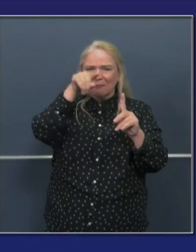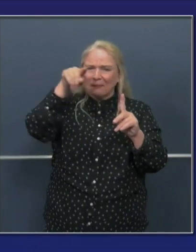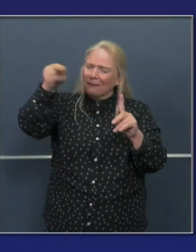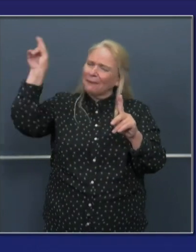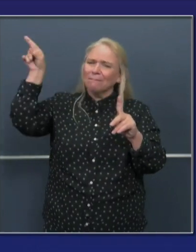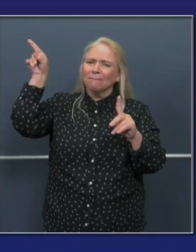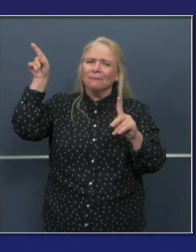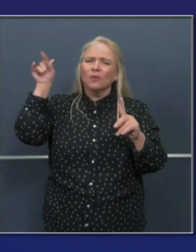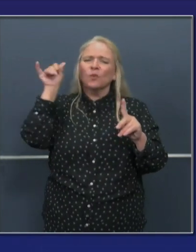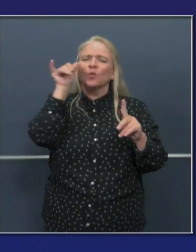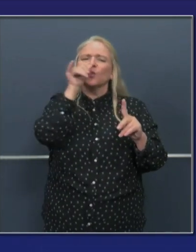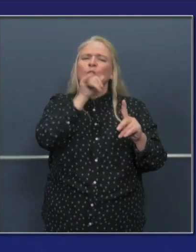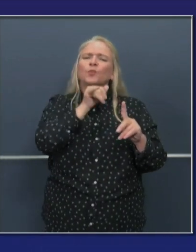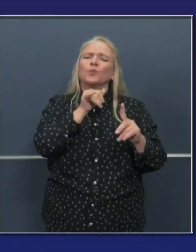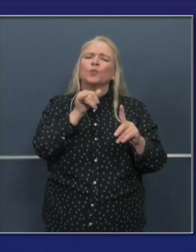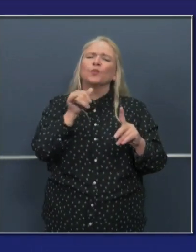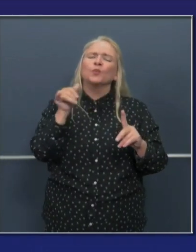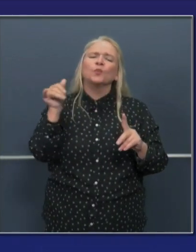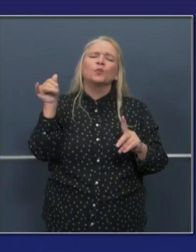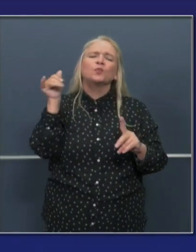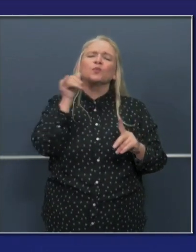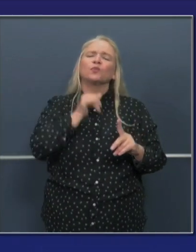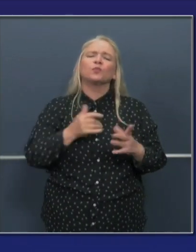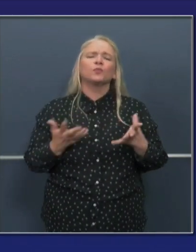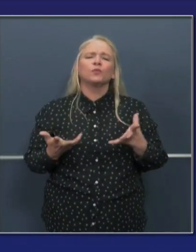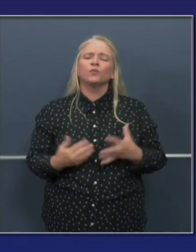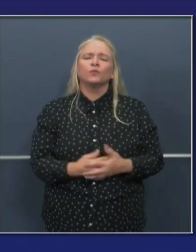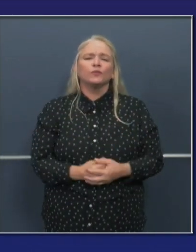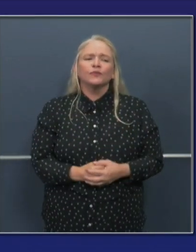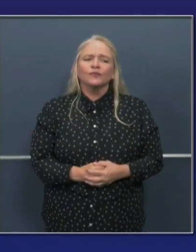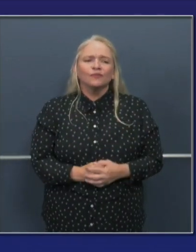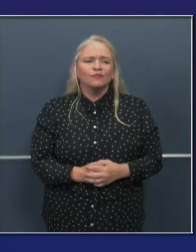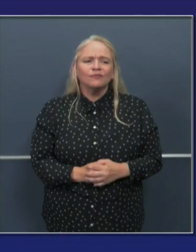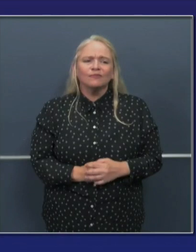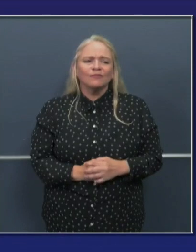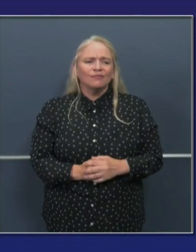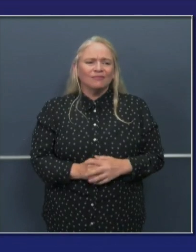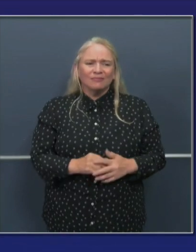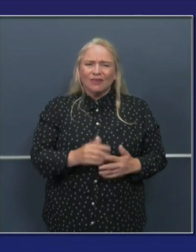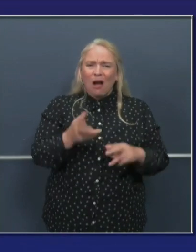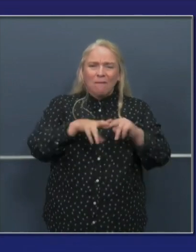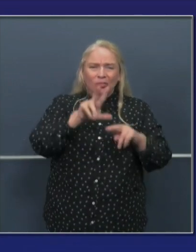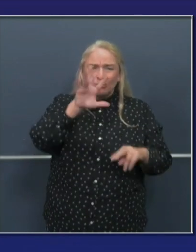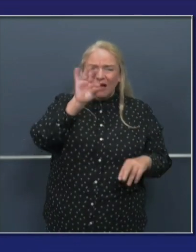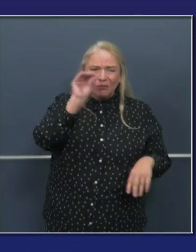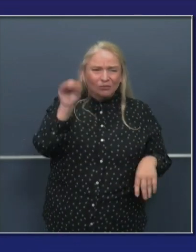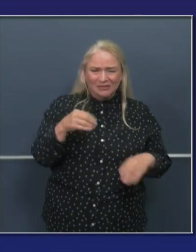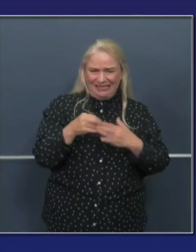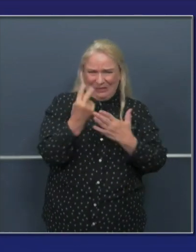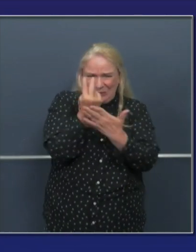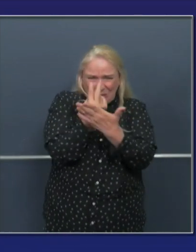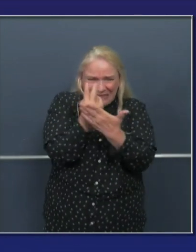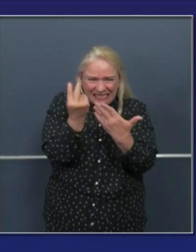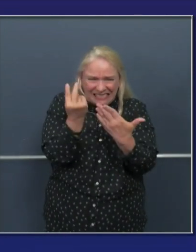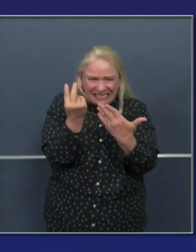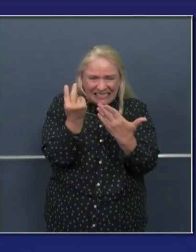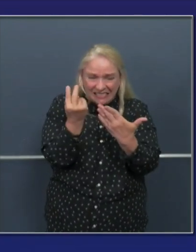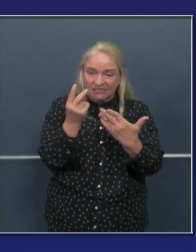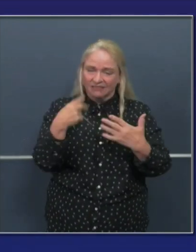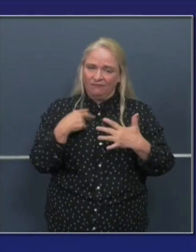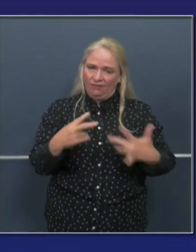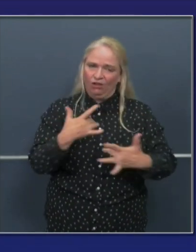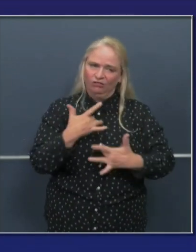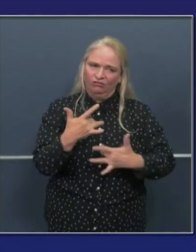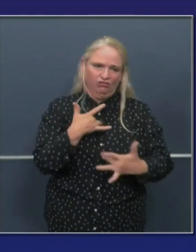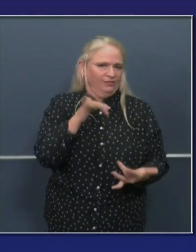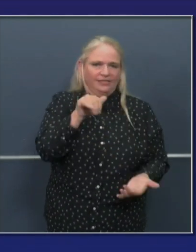roughly 39% over a 2-week period in total positivity rates. So that's of concern. I've made this point before. I'll make